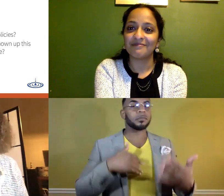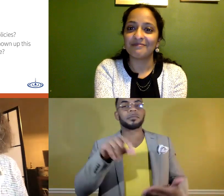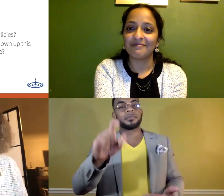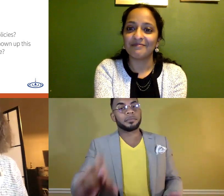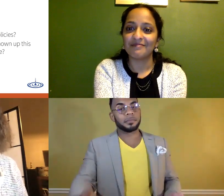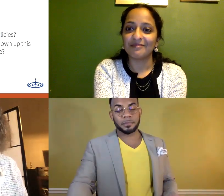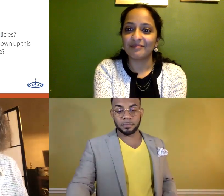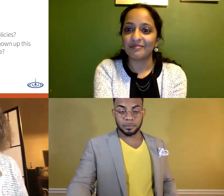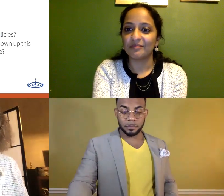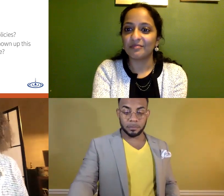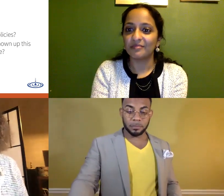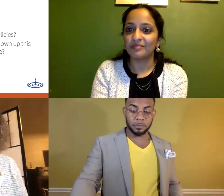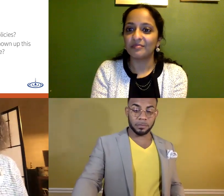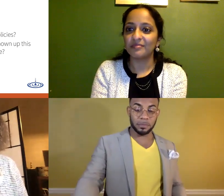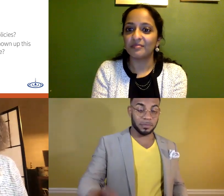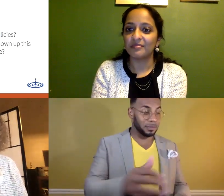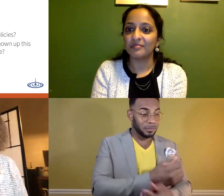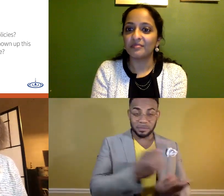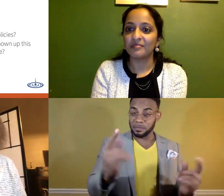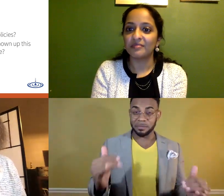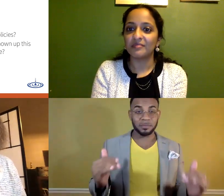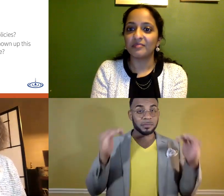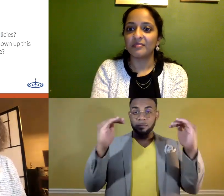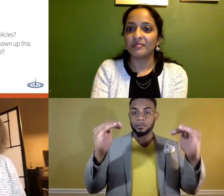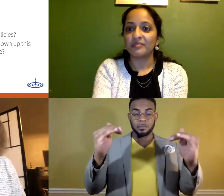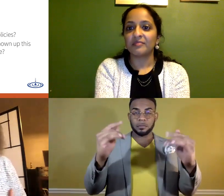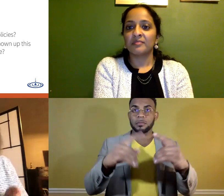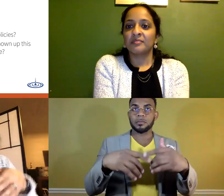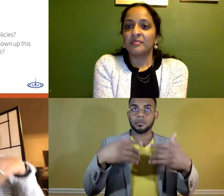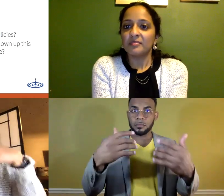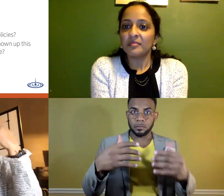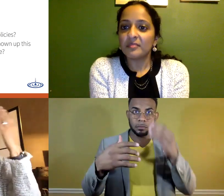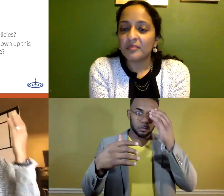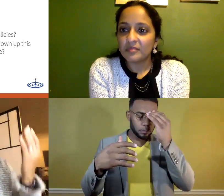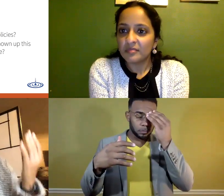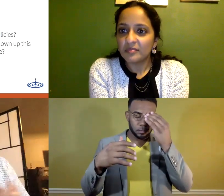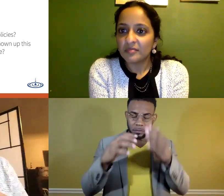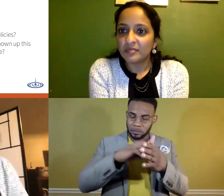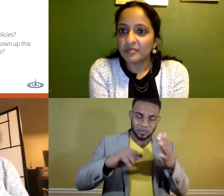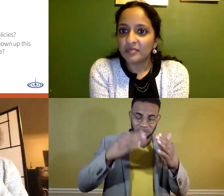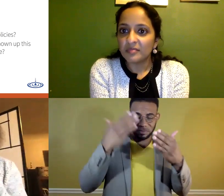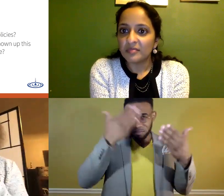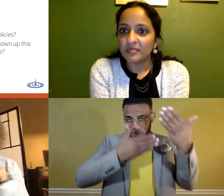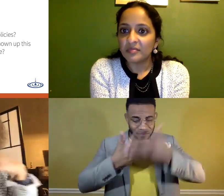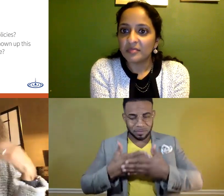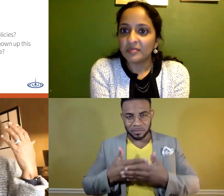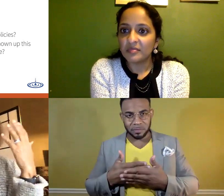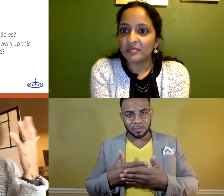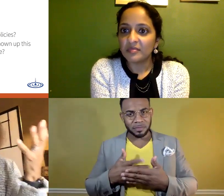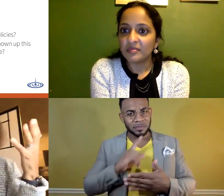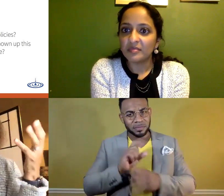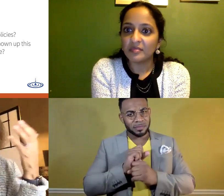need everybody to rise up and to remove the lens, the rosy colored lens, and